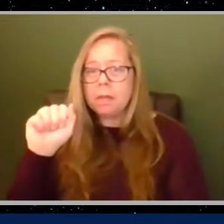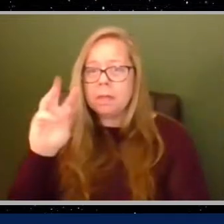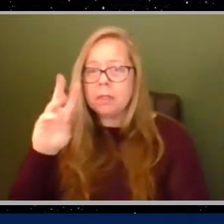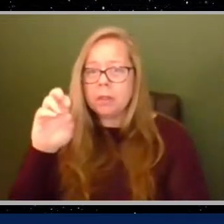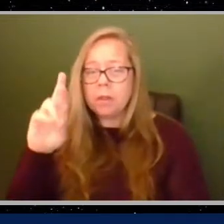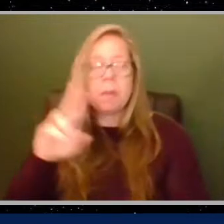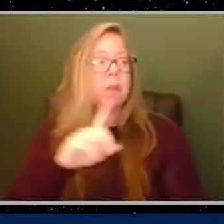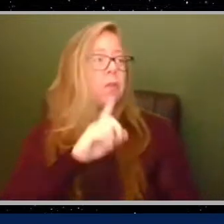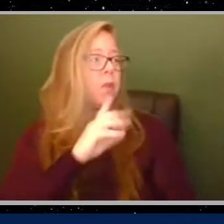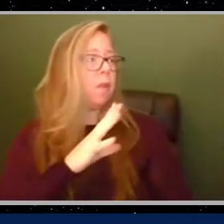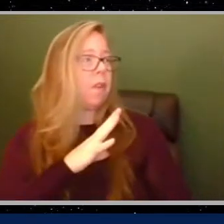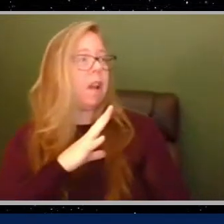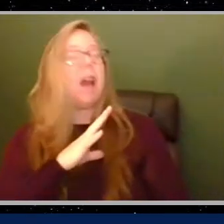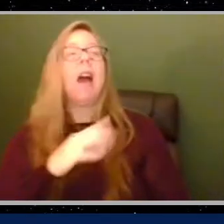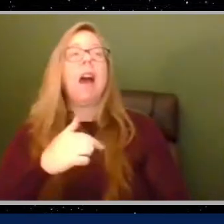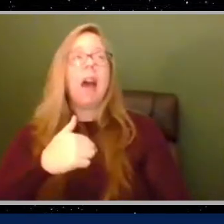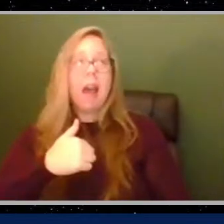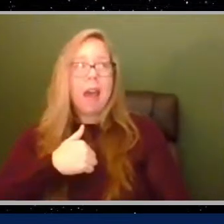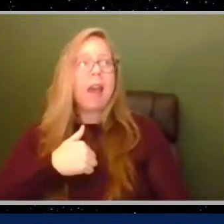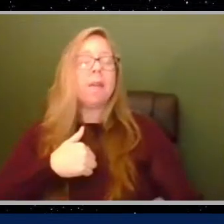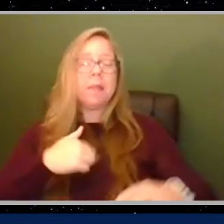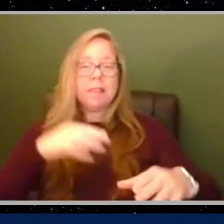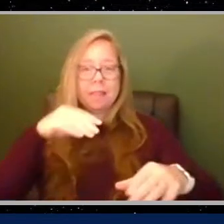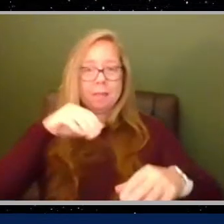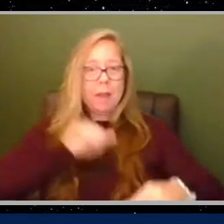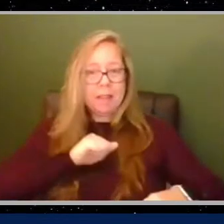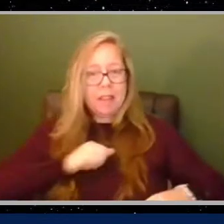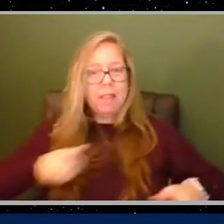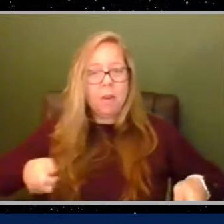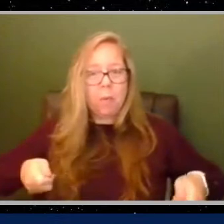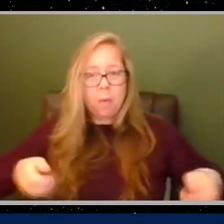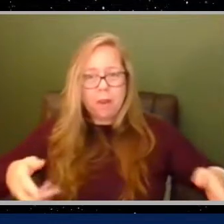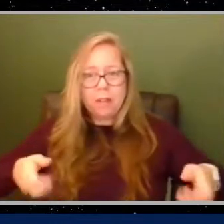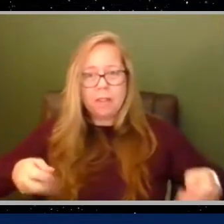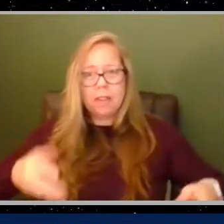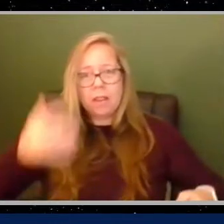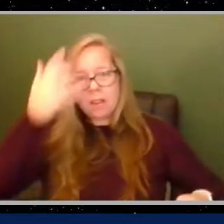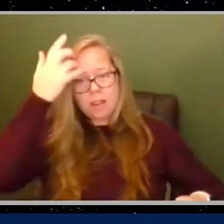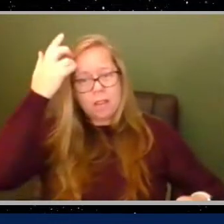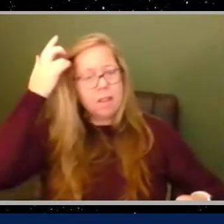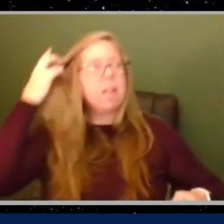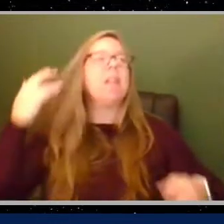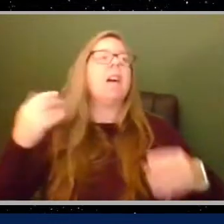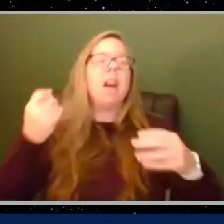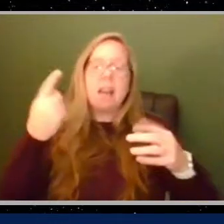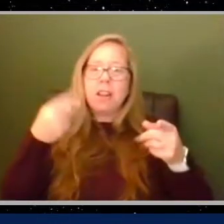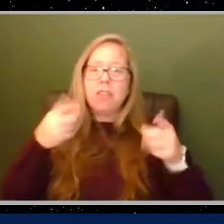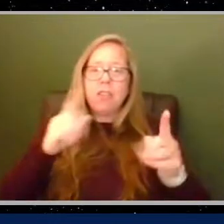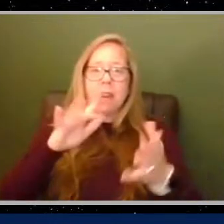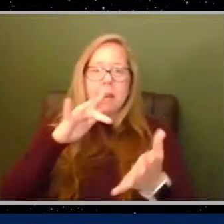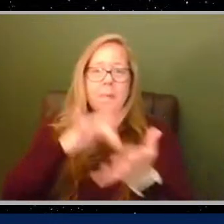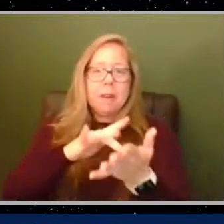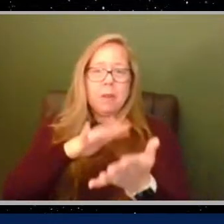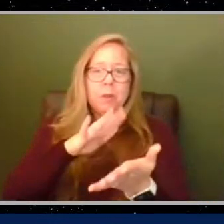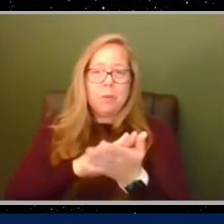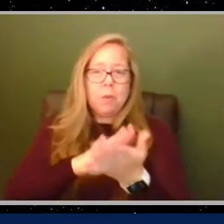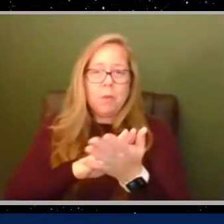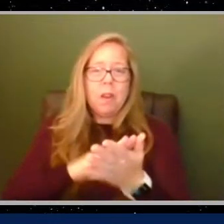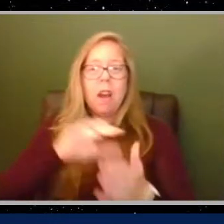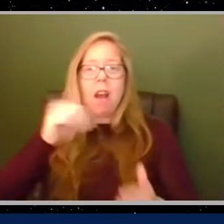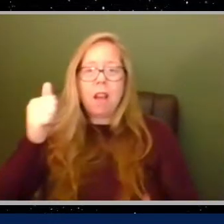as a result of being in a wheelchair, oddly enough. I was sucker punched by a bully in middle school, which caused a spinal cord